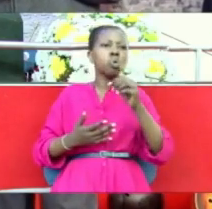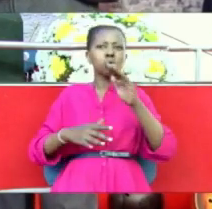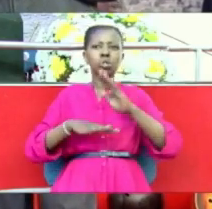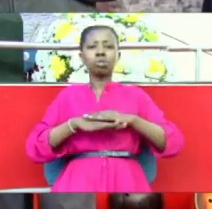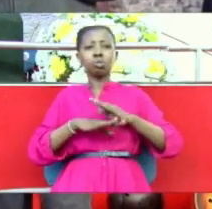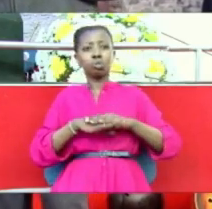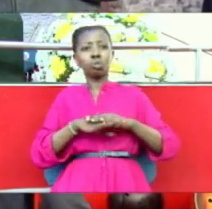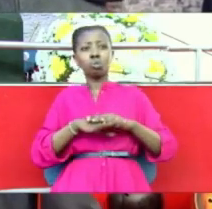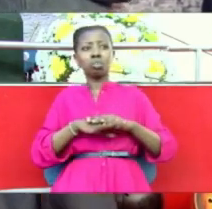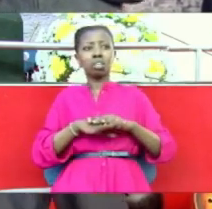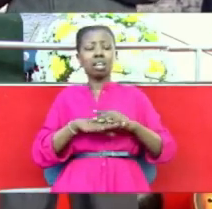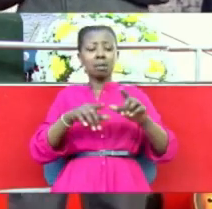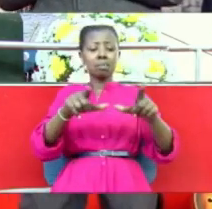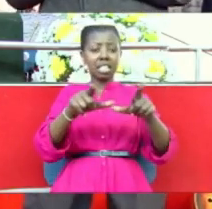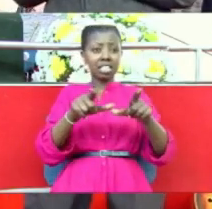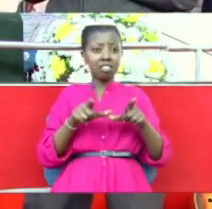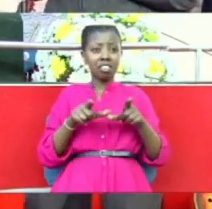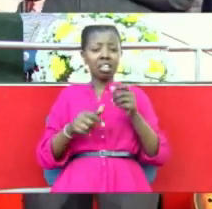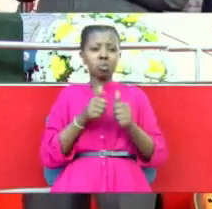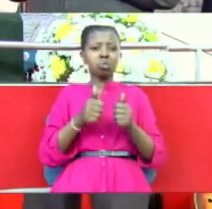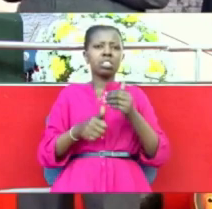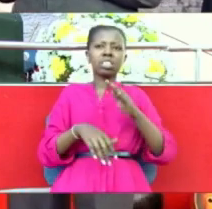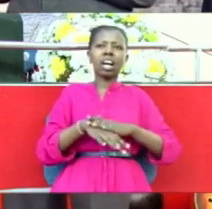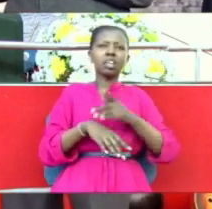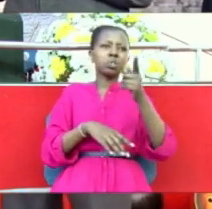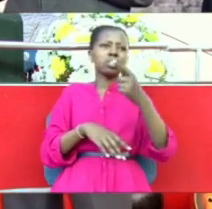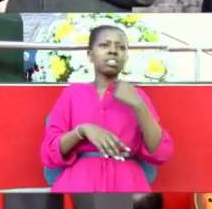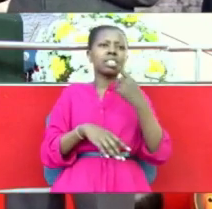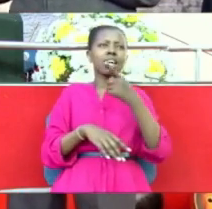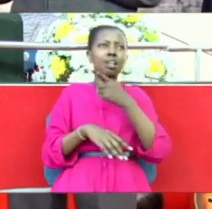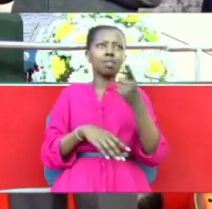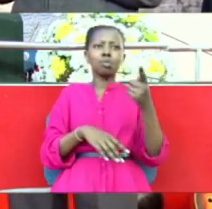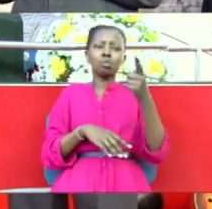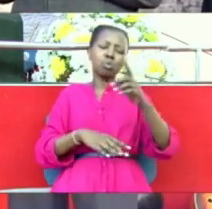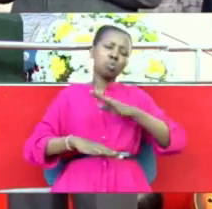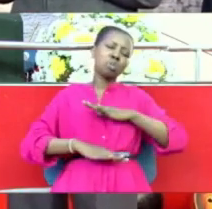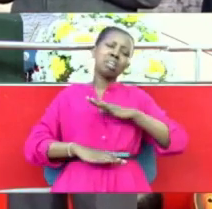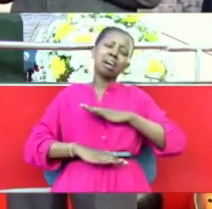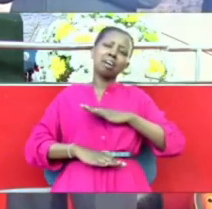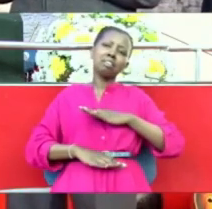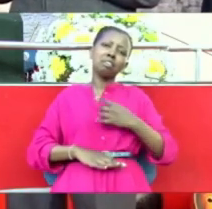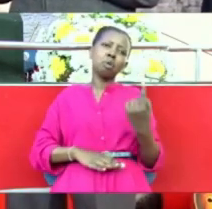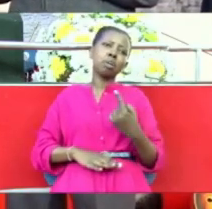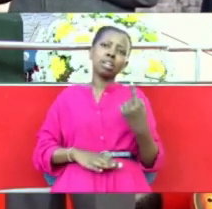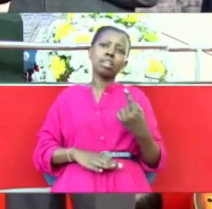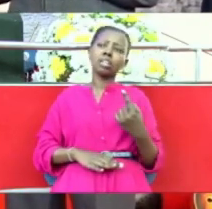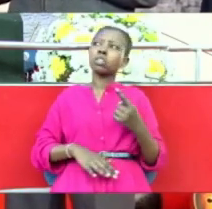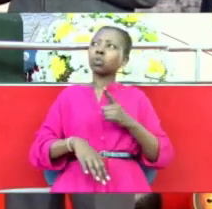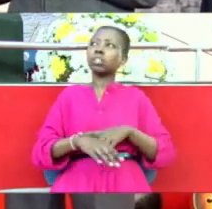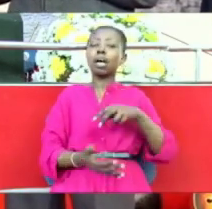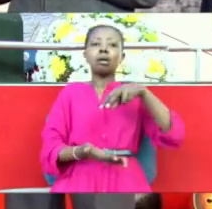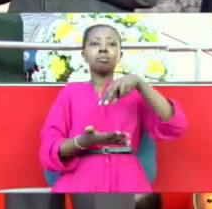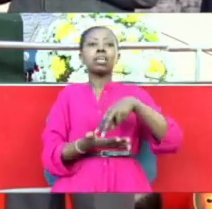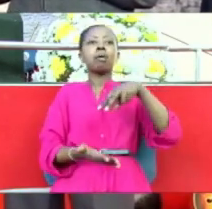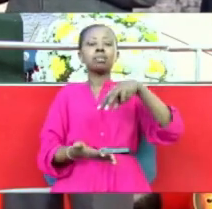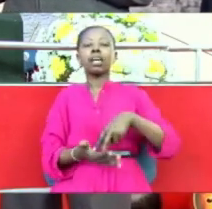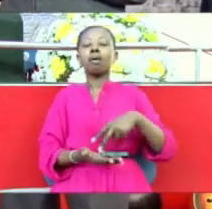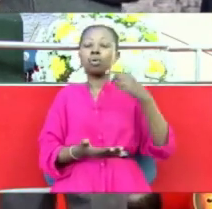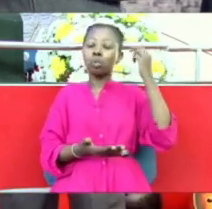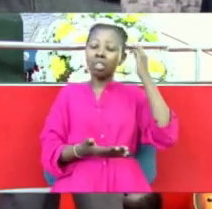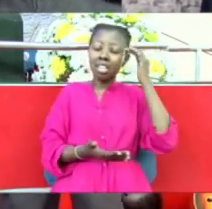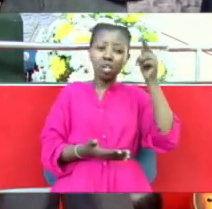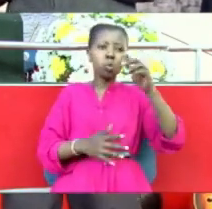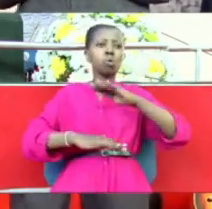enough. Kali kwambia wewe ni enough tu. You are just enough. Sasa ukirukaruka enough.